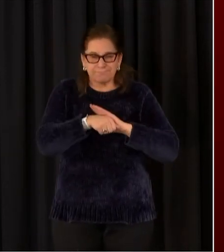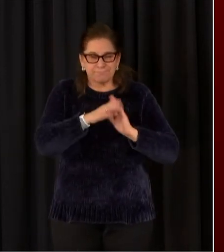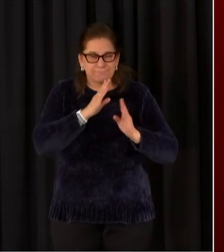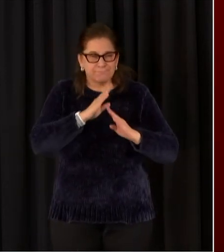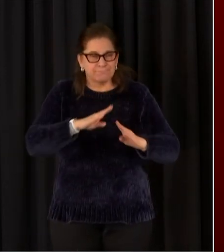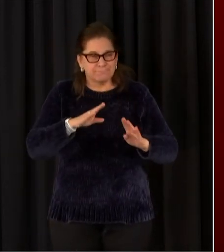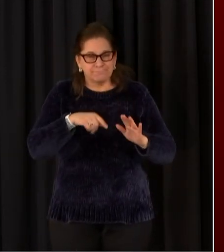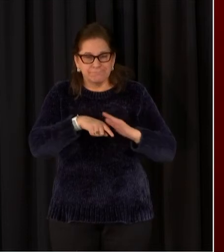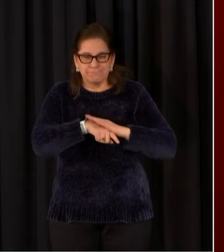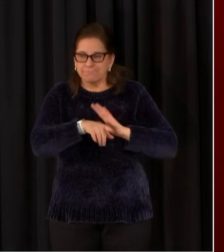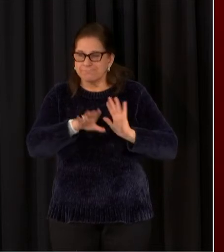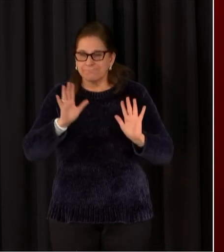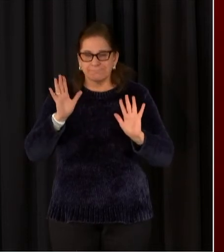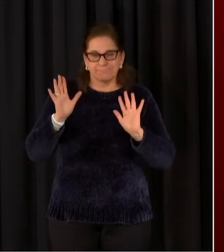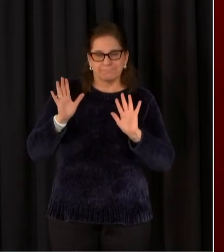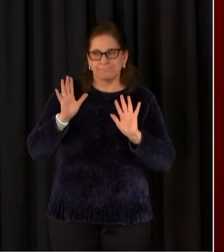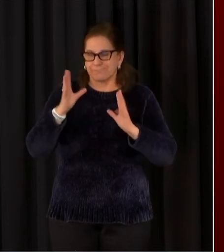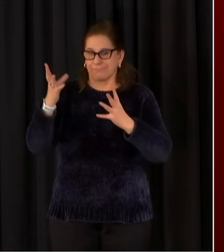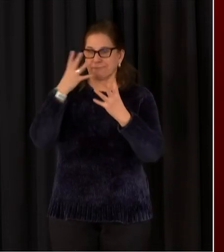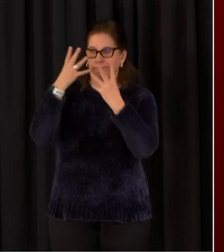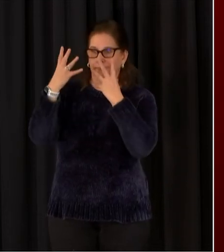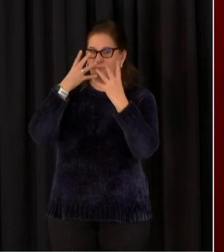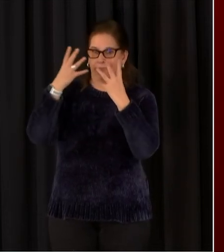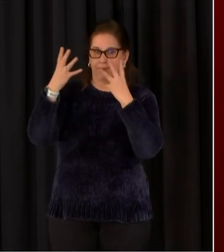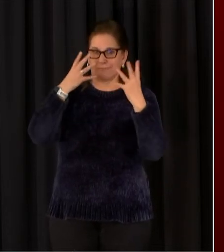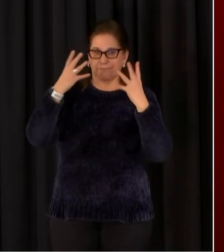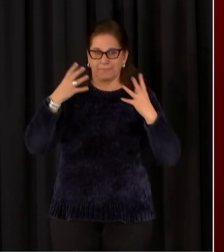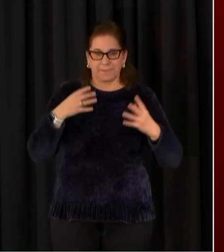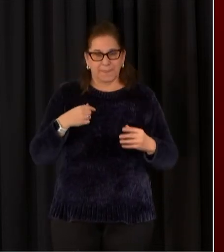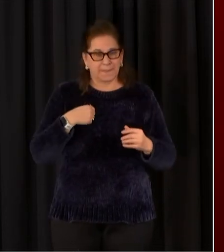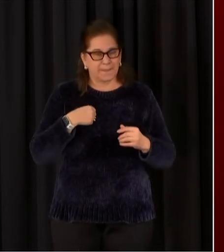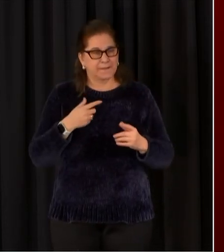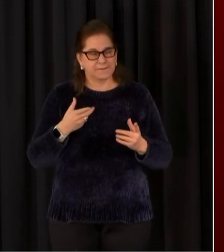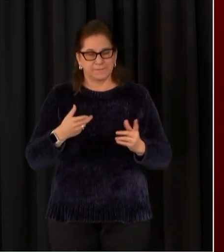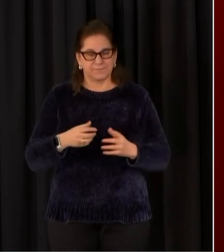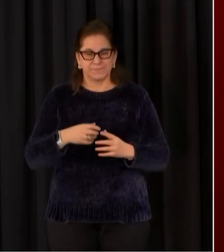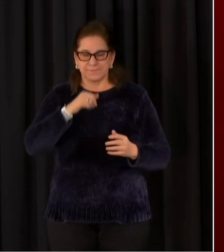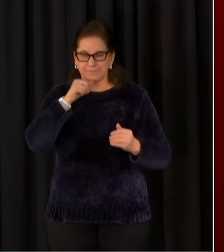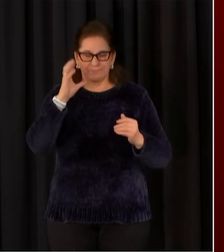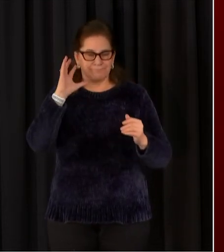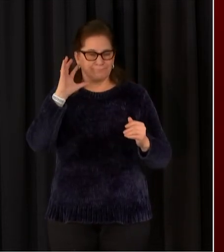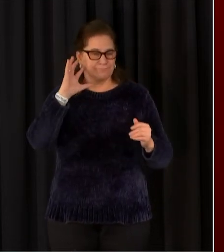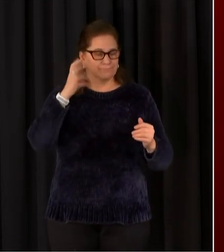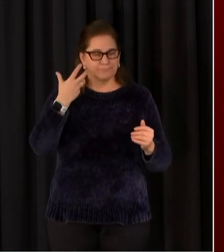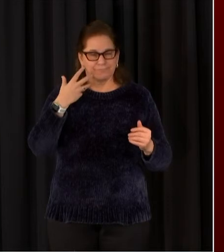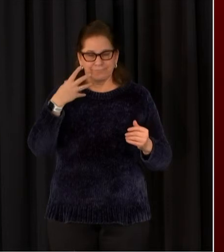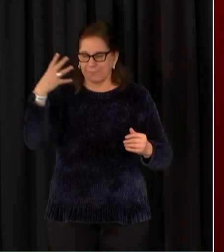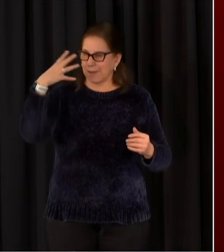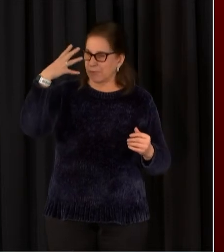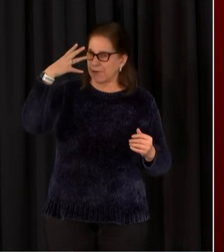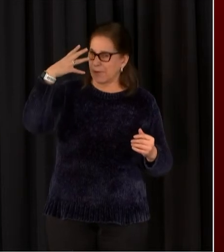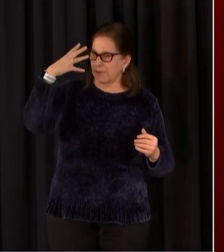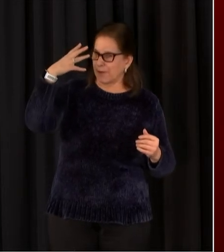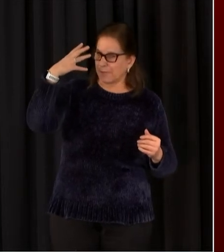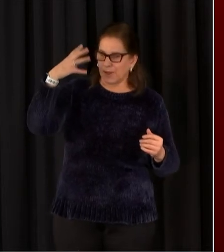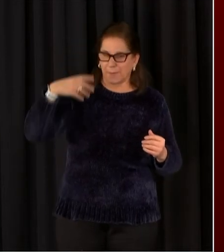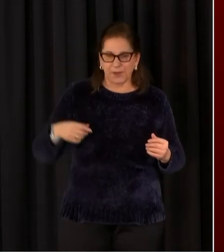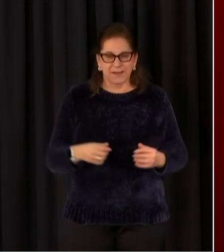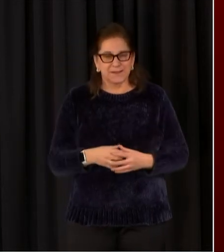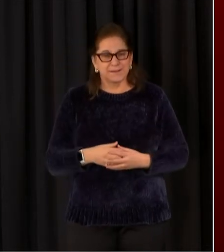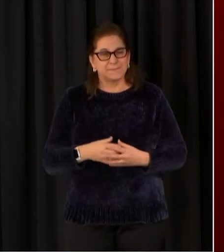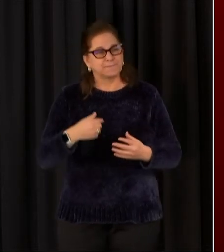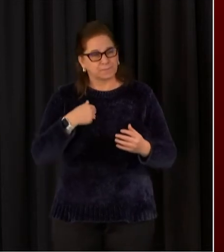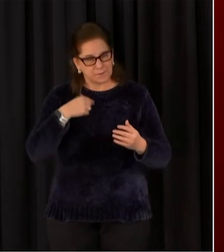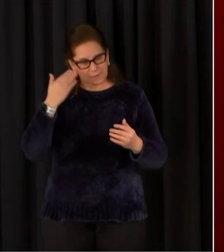for the greater part of probably the past 10 or 11 months in terms of being very judicious, because I believe in being a huge